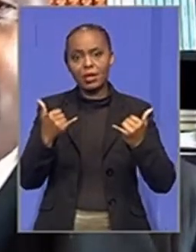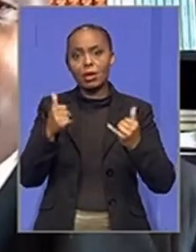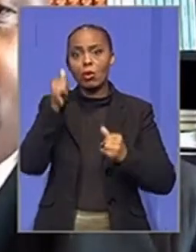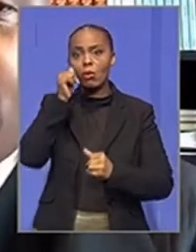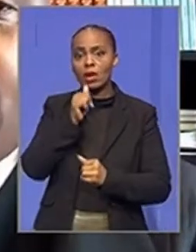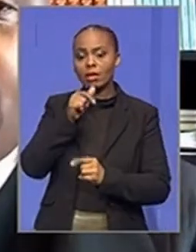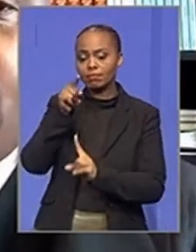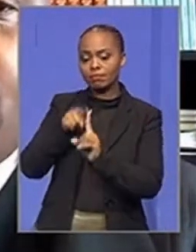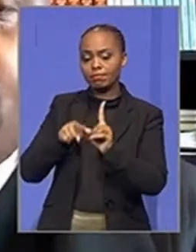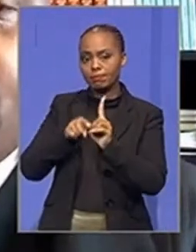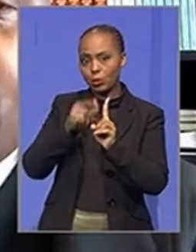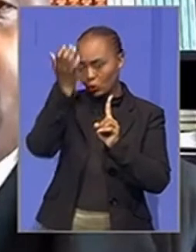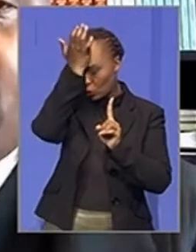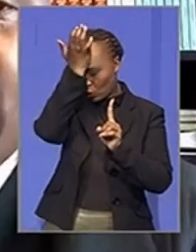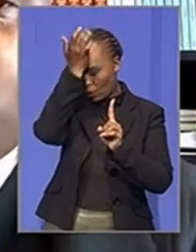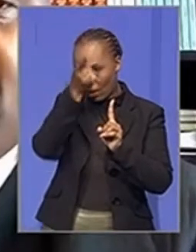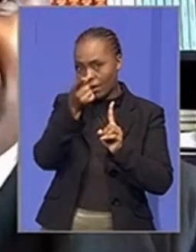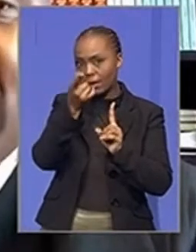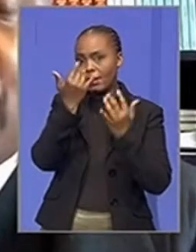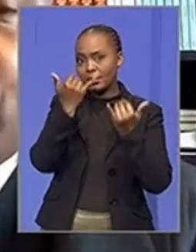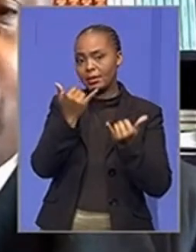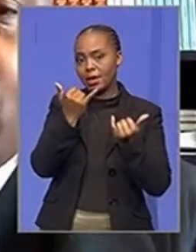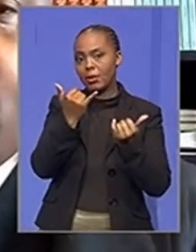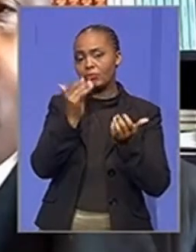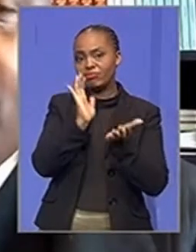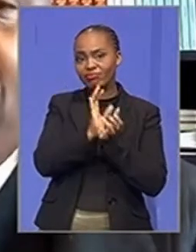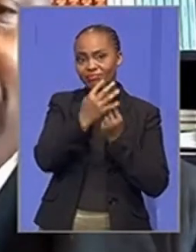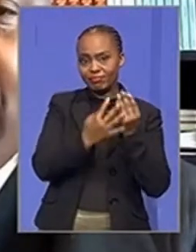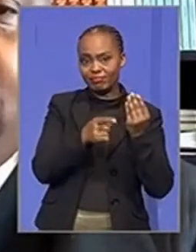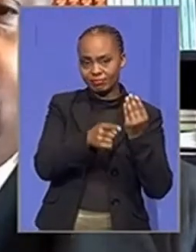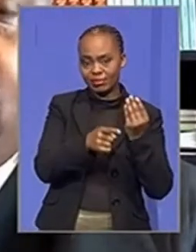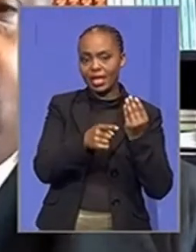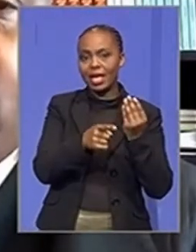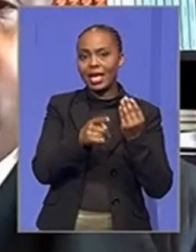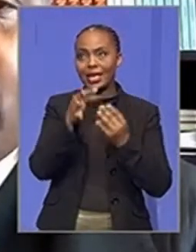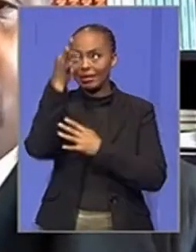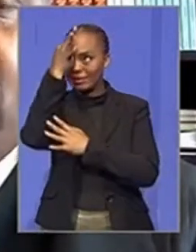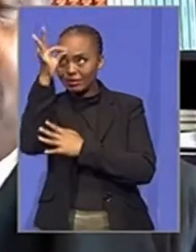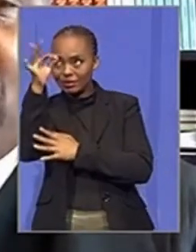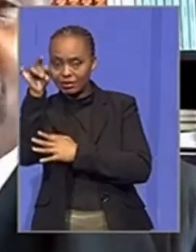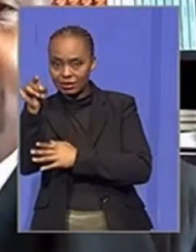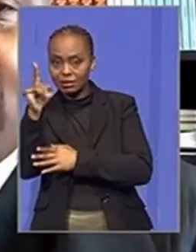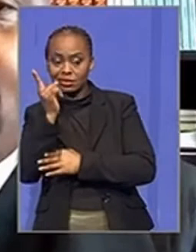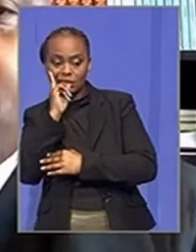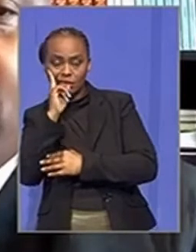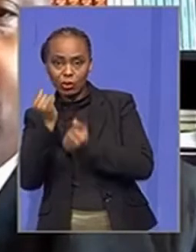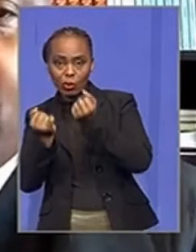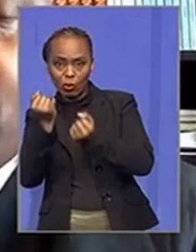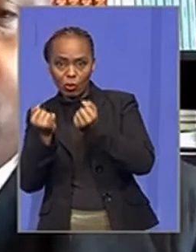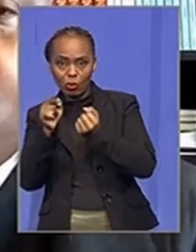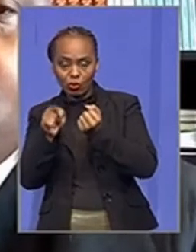is incarcerated, that the state would insist that a plea that may result in his